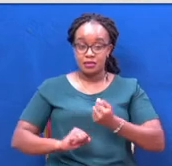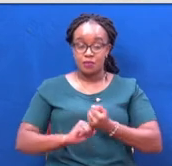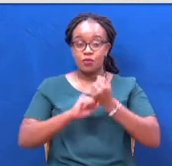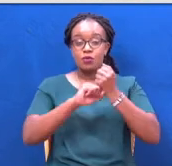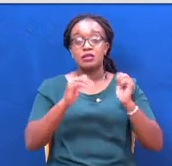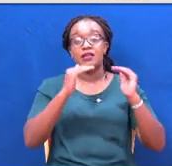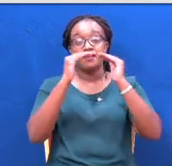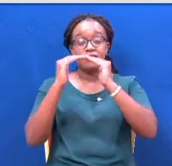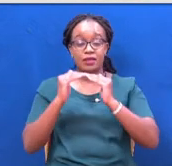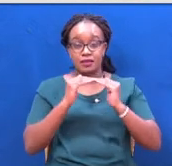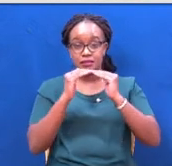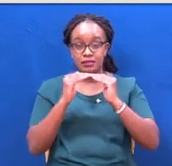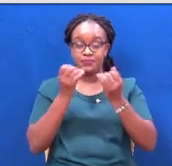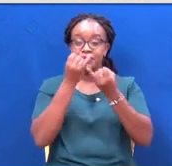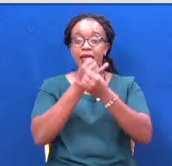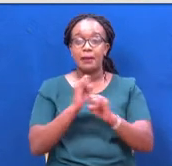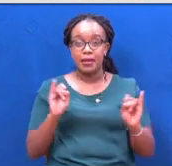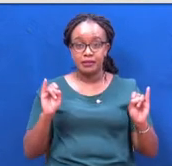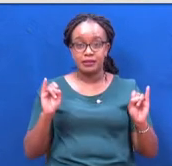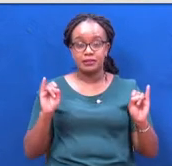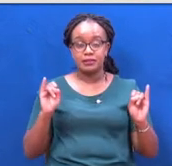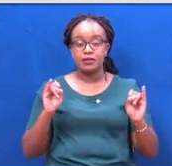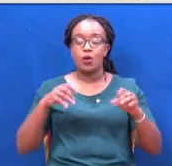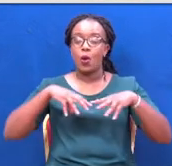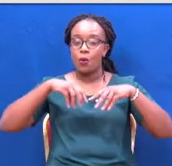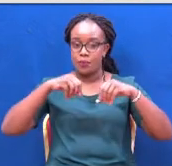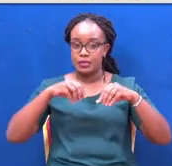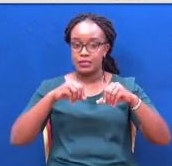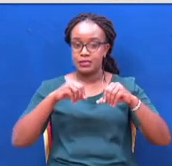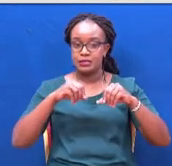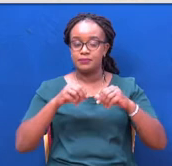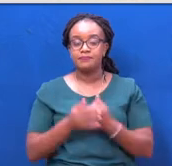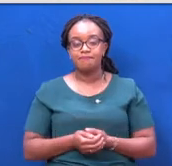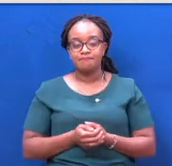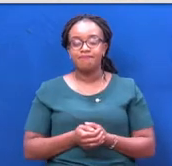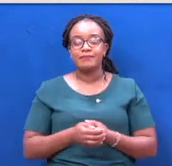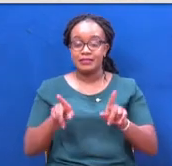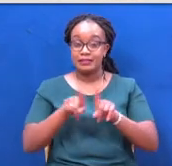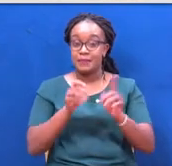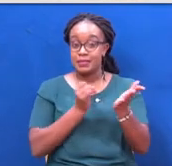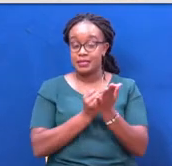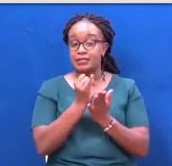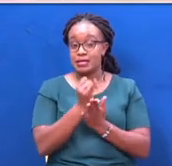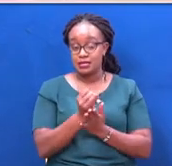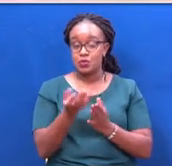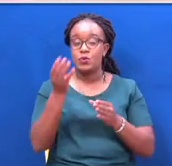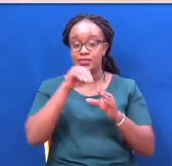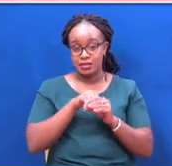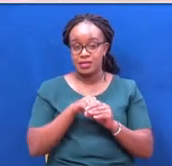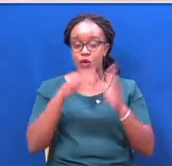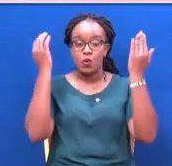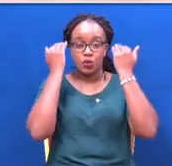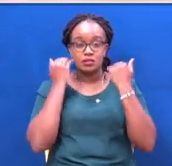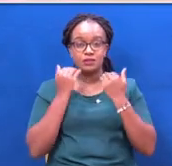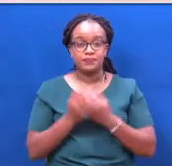fairness, independence, competence, and integrity within it. These